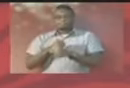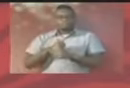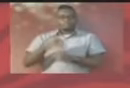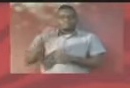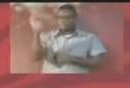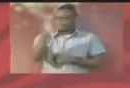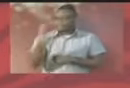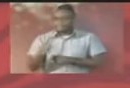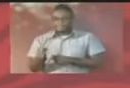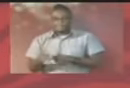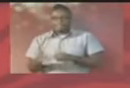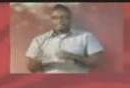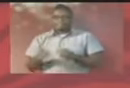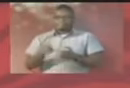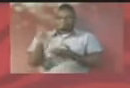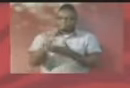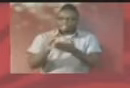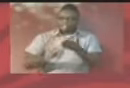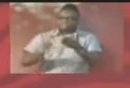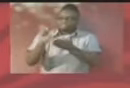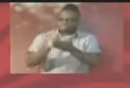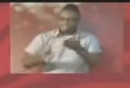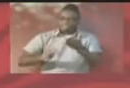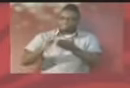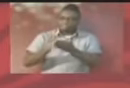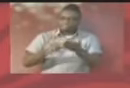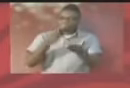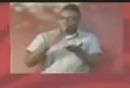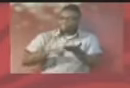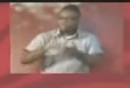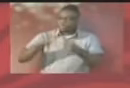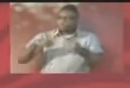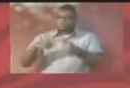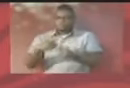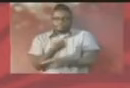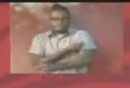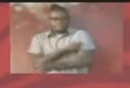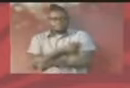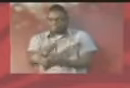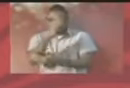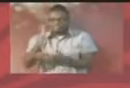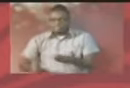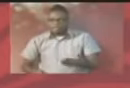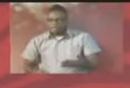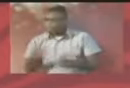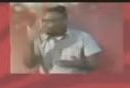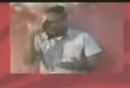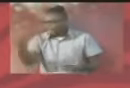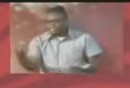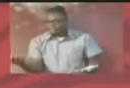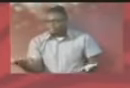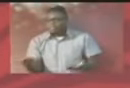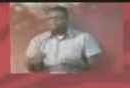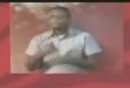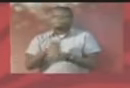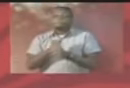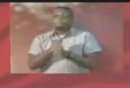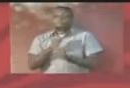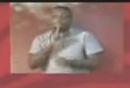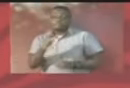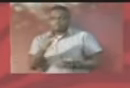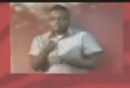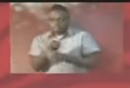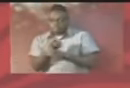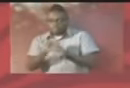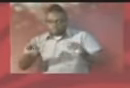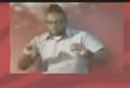form, because these regulatory standards ensure that vaccines that we use are indeed safe.